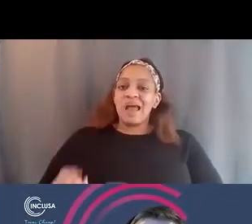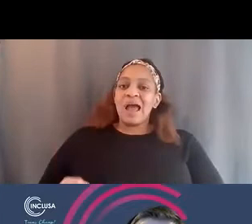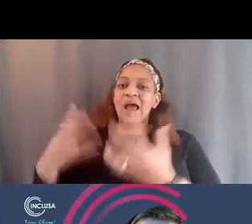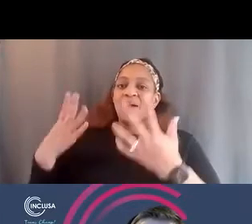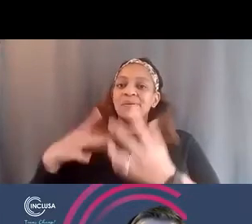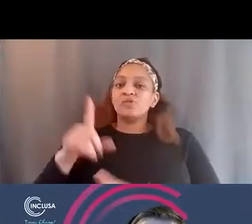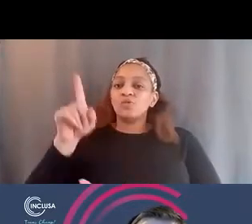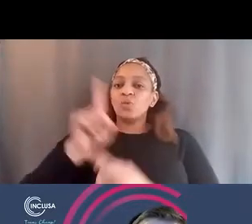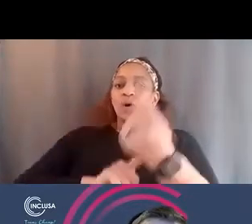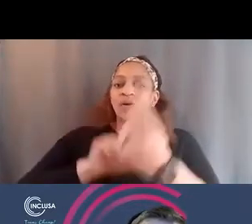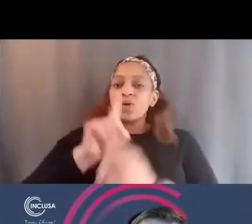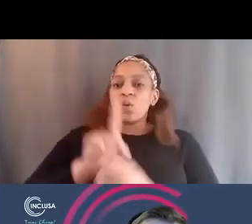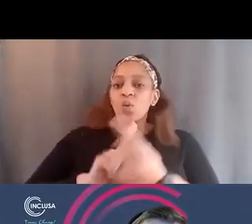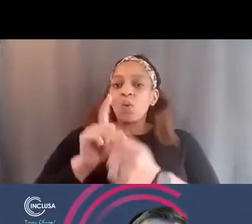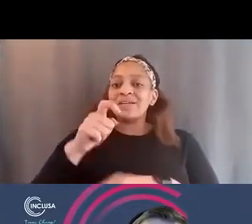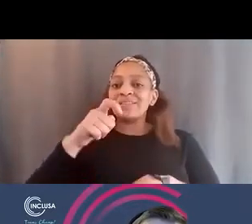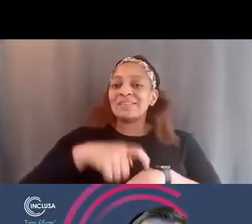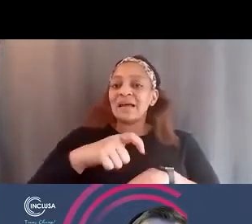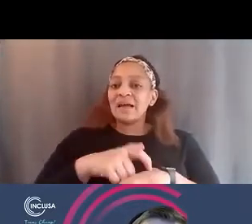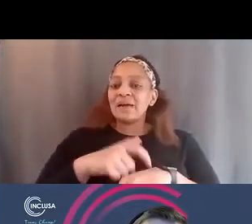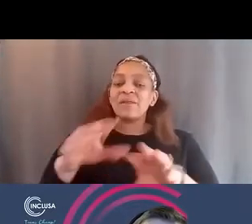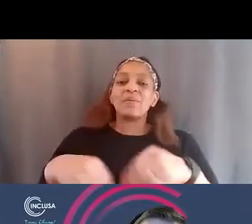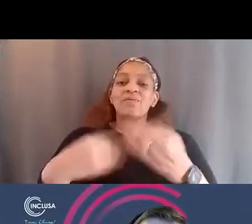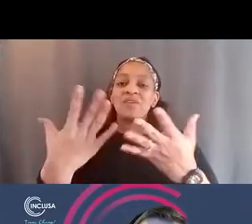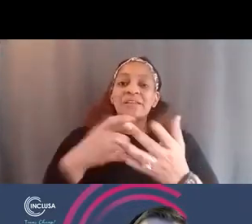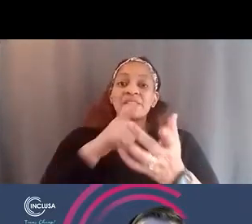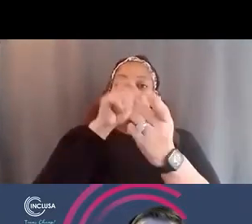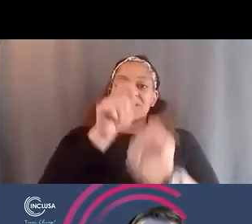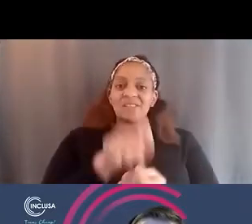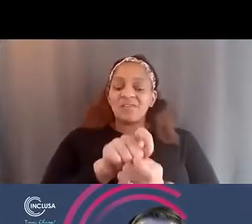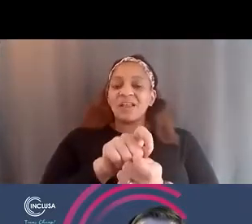time that they're providing specifically